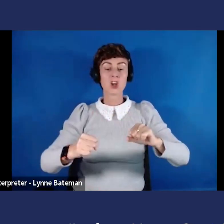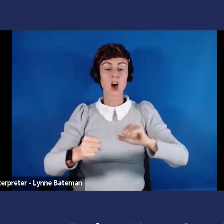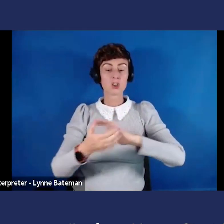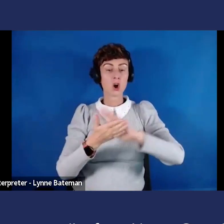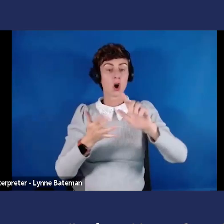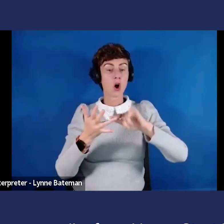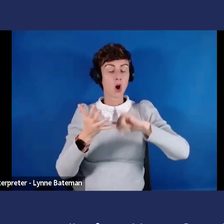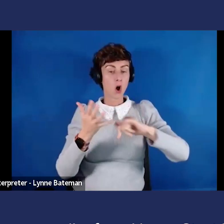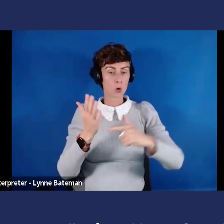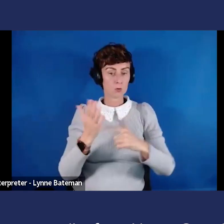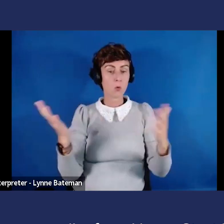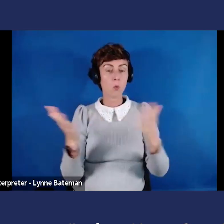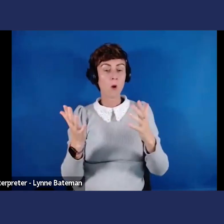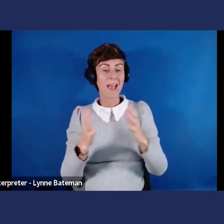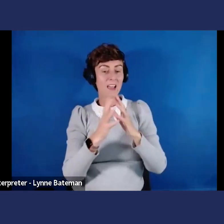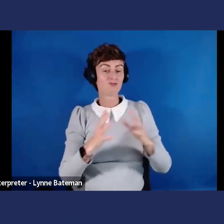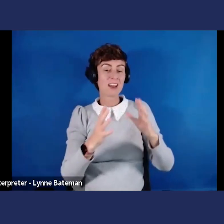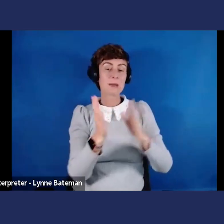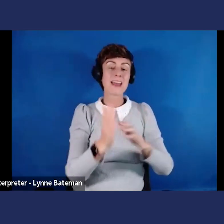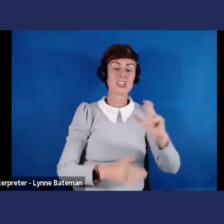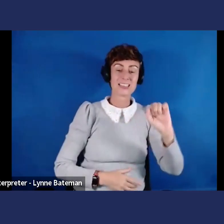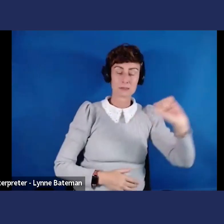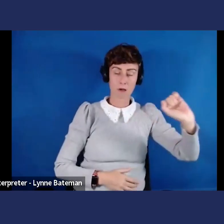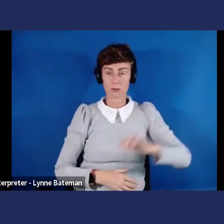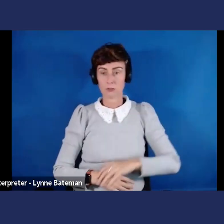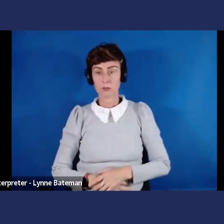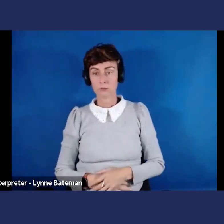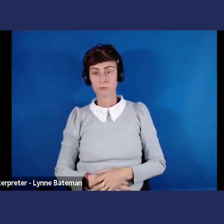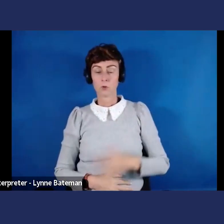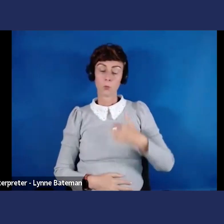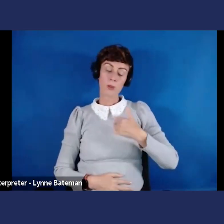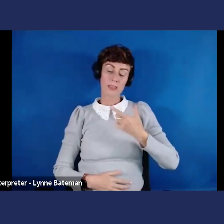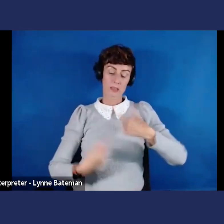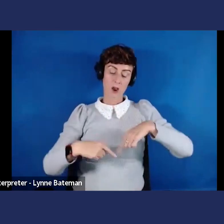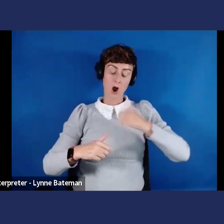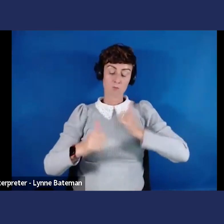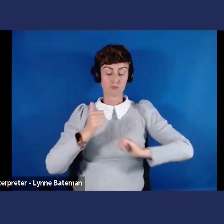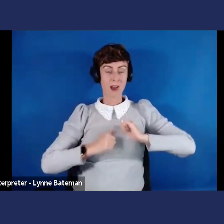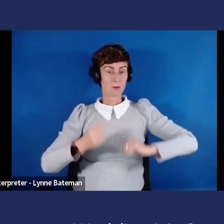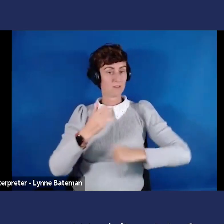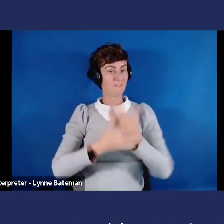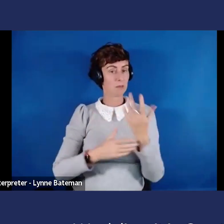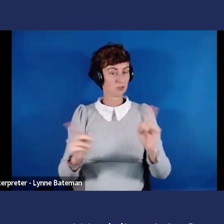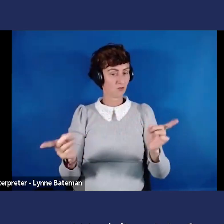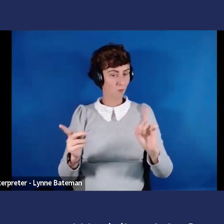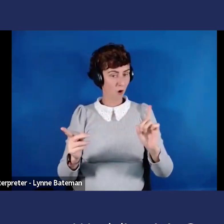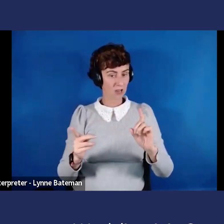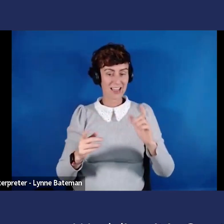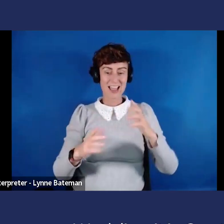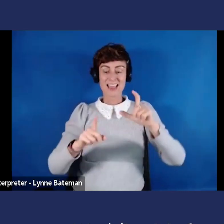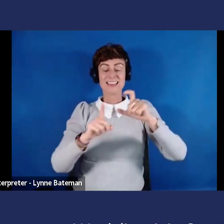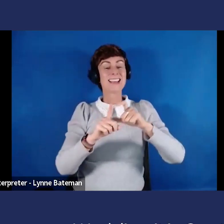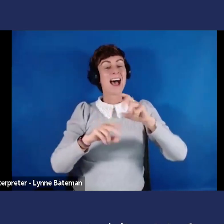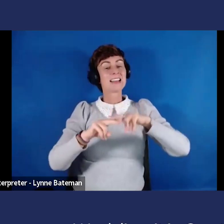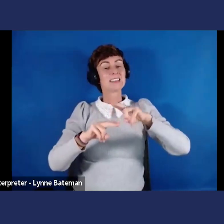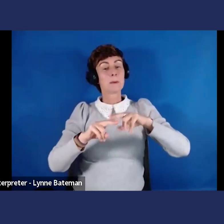Start scheme in Greater Manchester. We are the proud developers of the Dad Matters project. We deliver it in Greater Manchester as